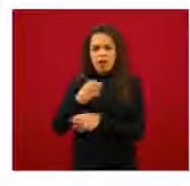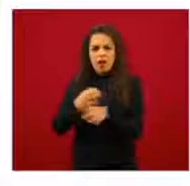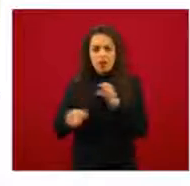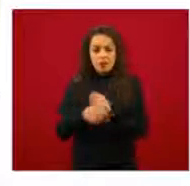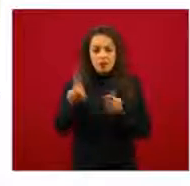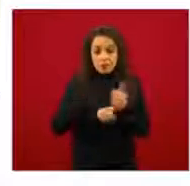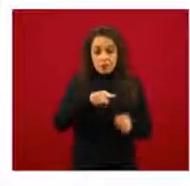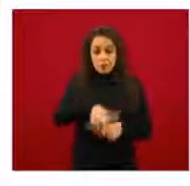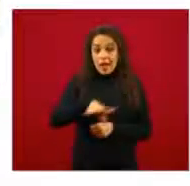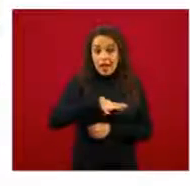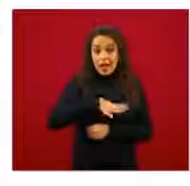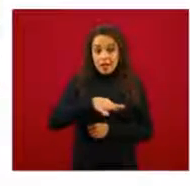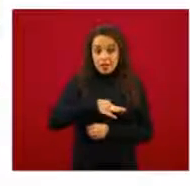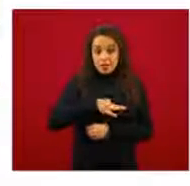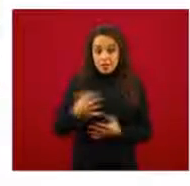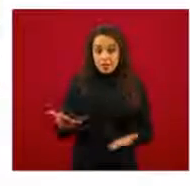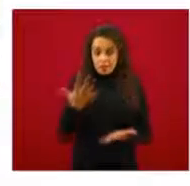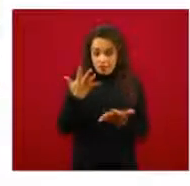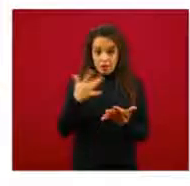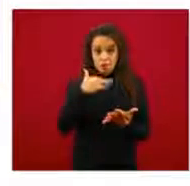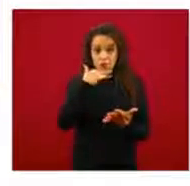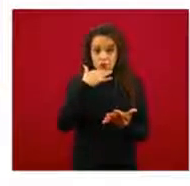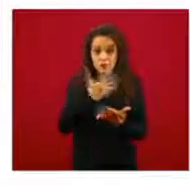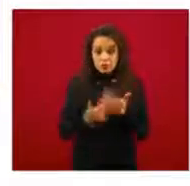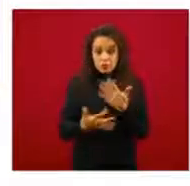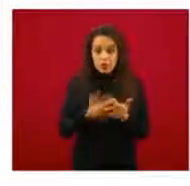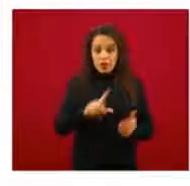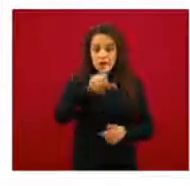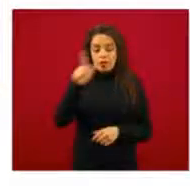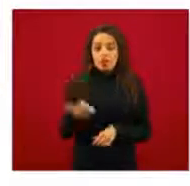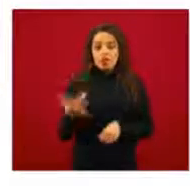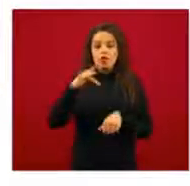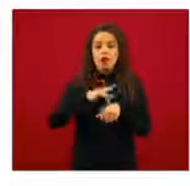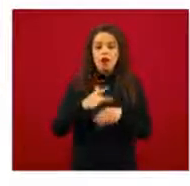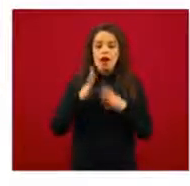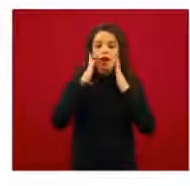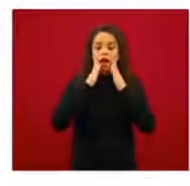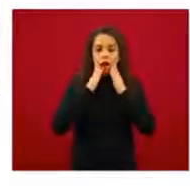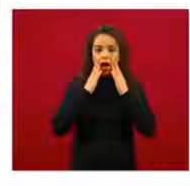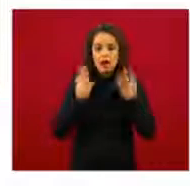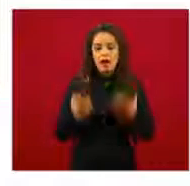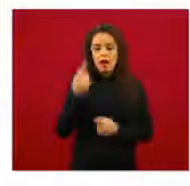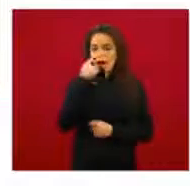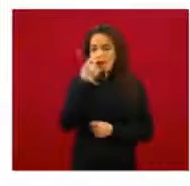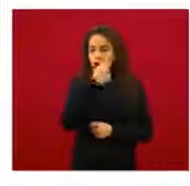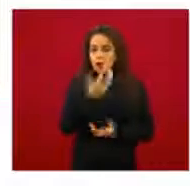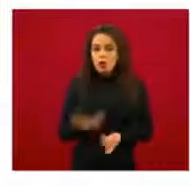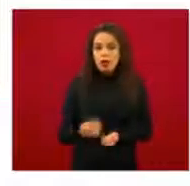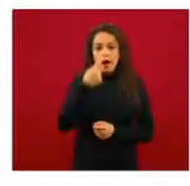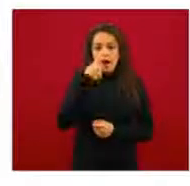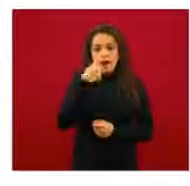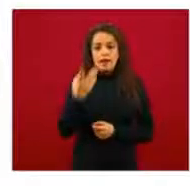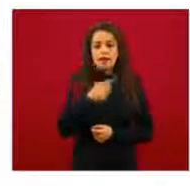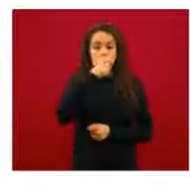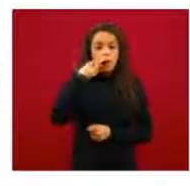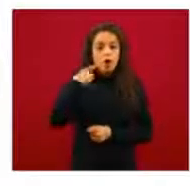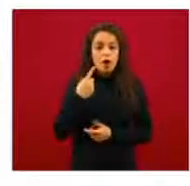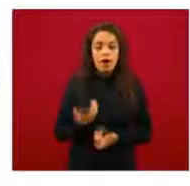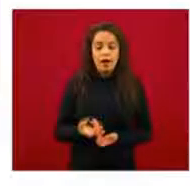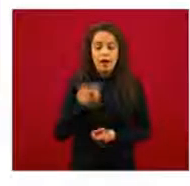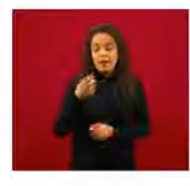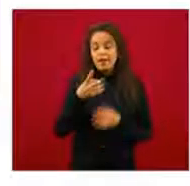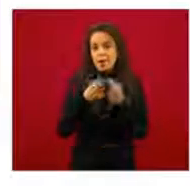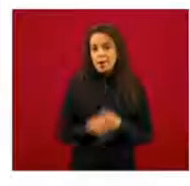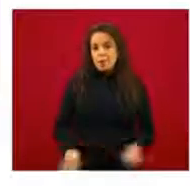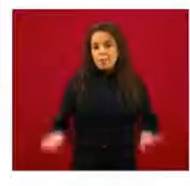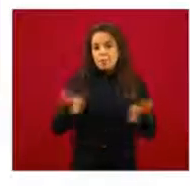a surface, we can touch a surface with our hands, and then we touch your face, particularly your eyes, nose,